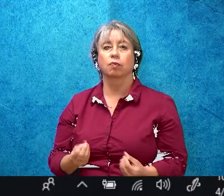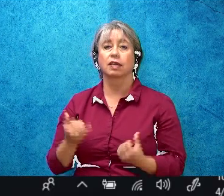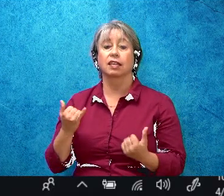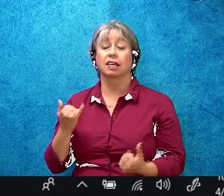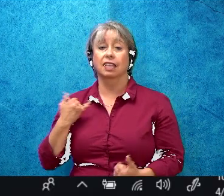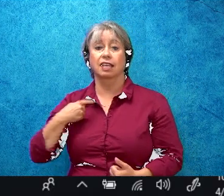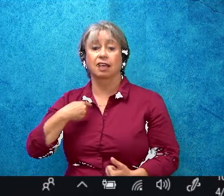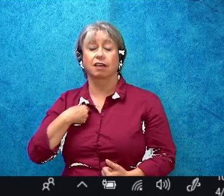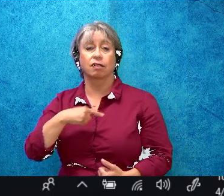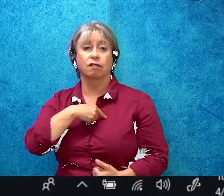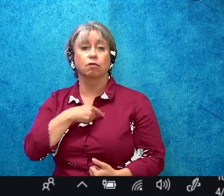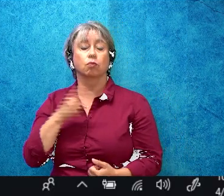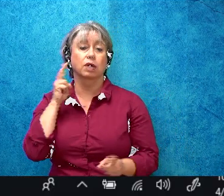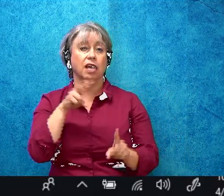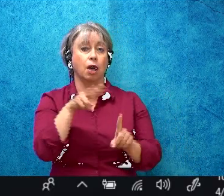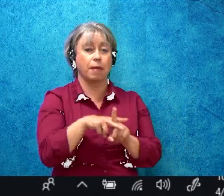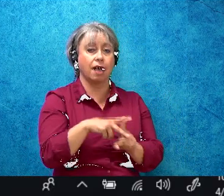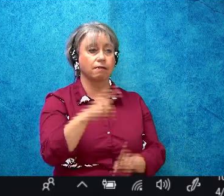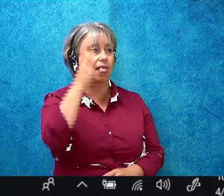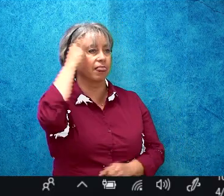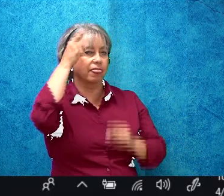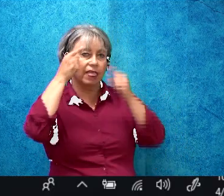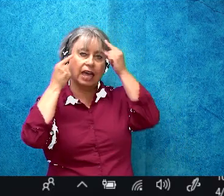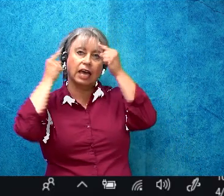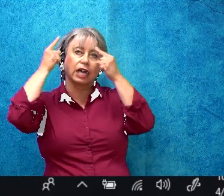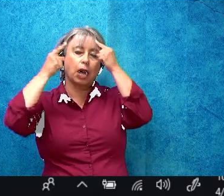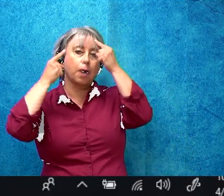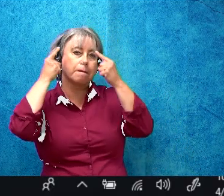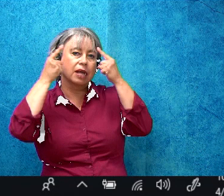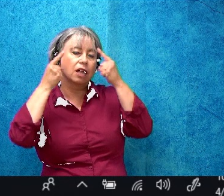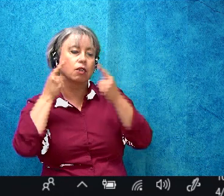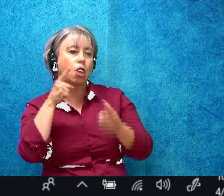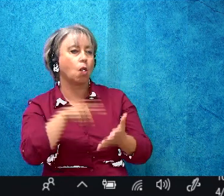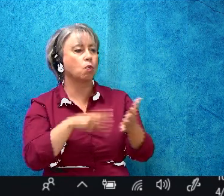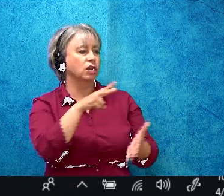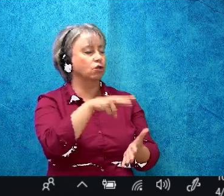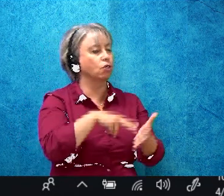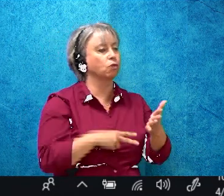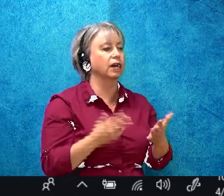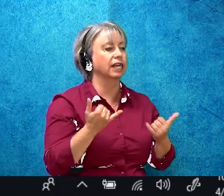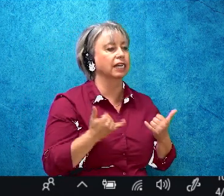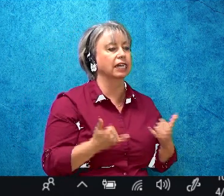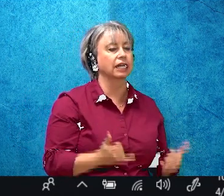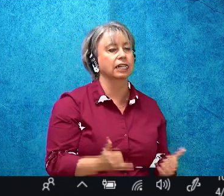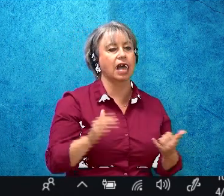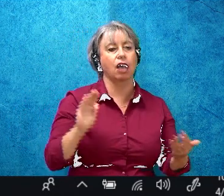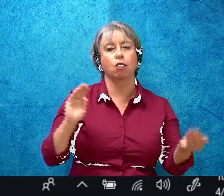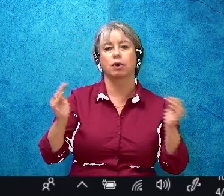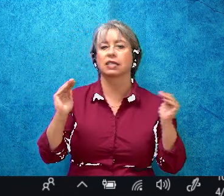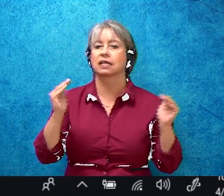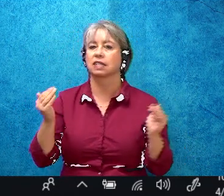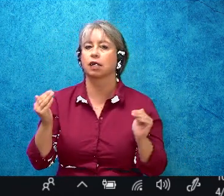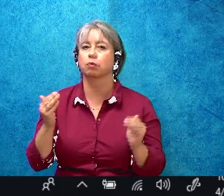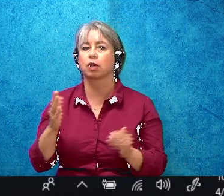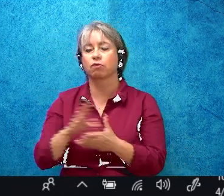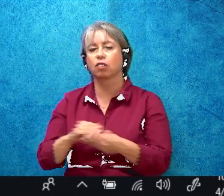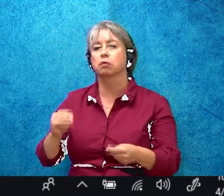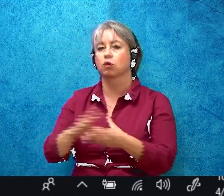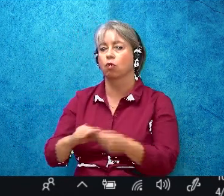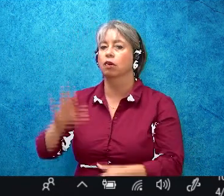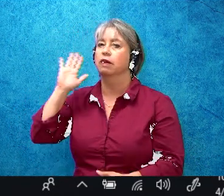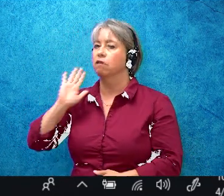own terms, okay, it means think about how what you are reading now is similar to a text that's from the past. That's